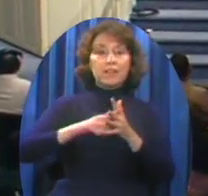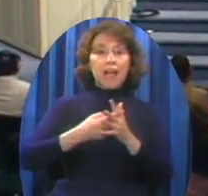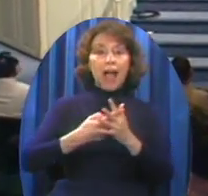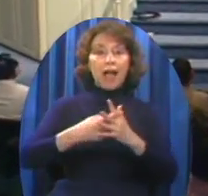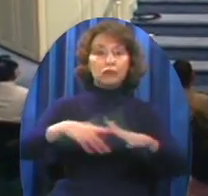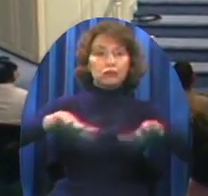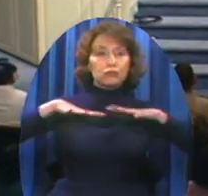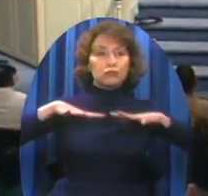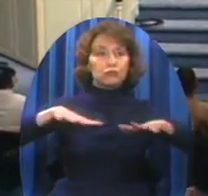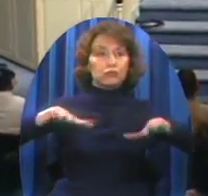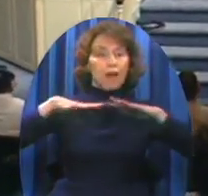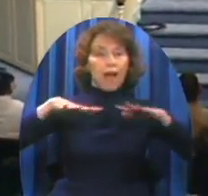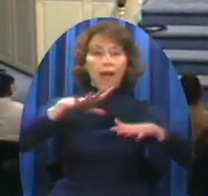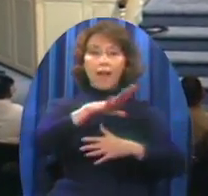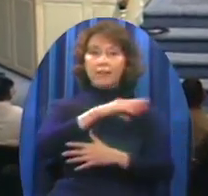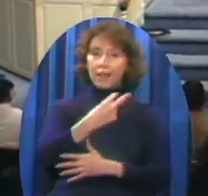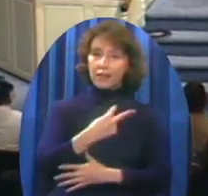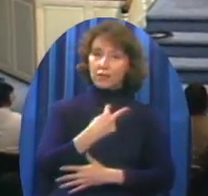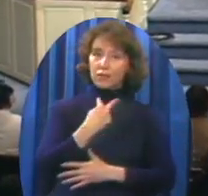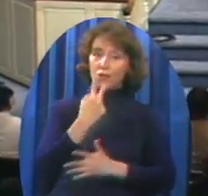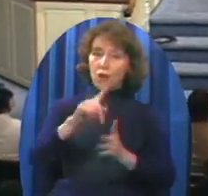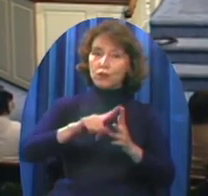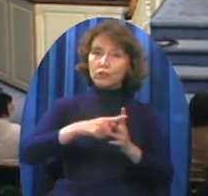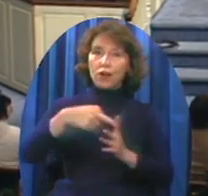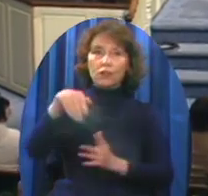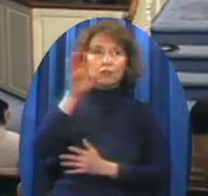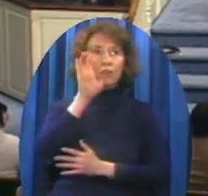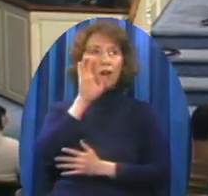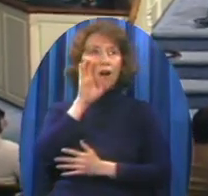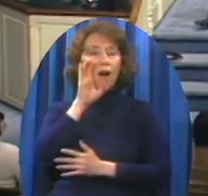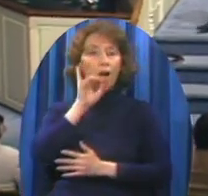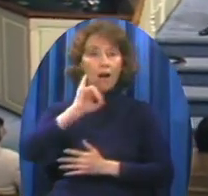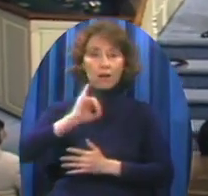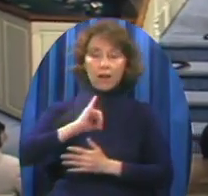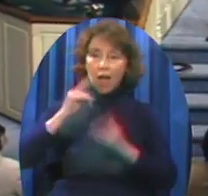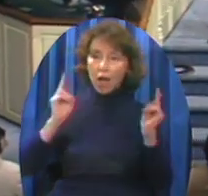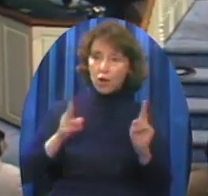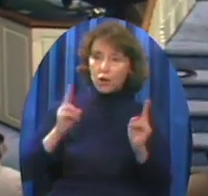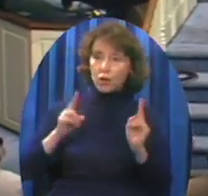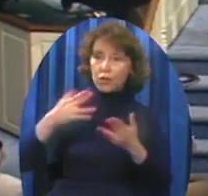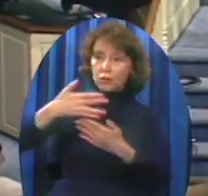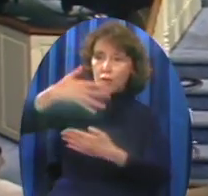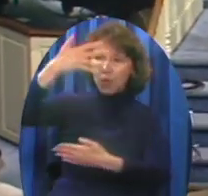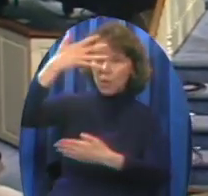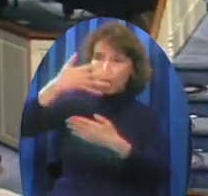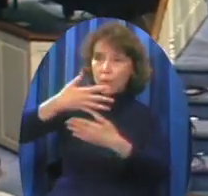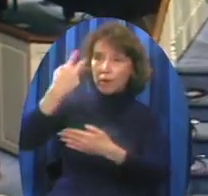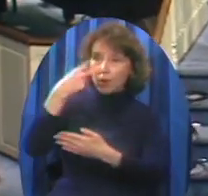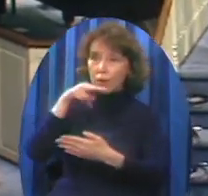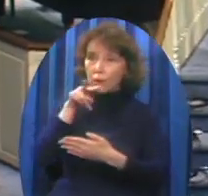and a voice began to call. I hurried to the window, looked down into the